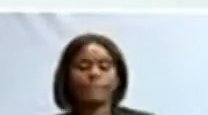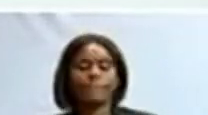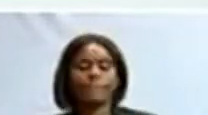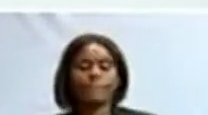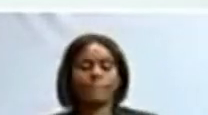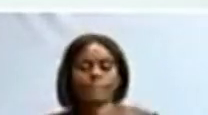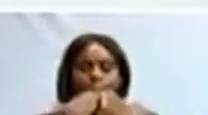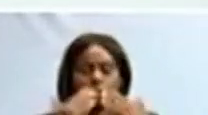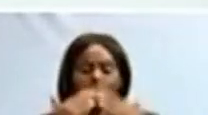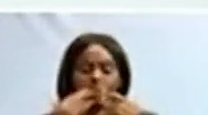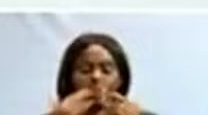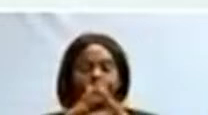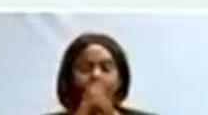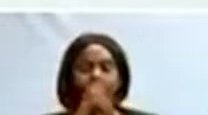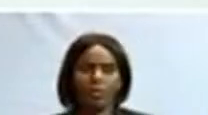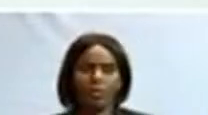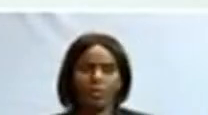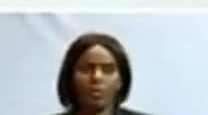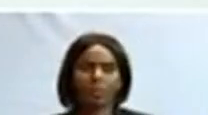Thank you so much, Chair.